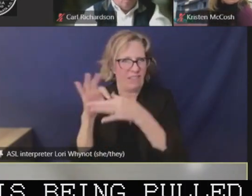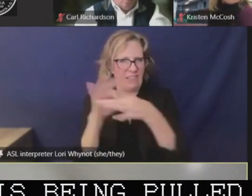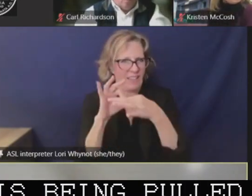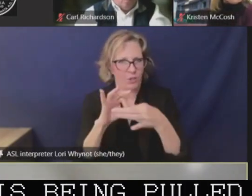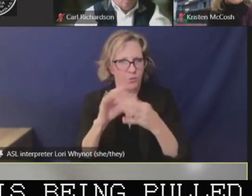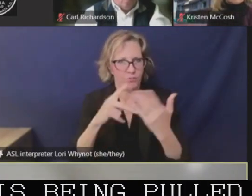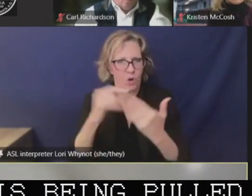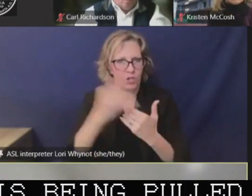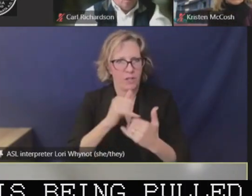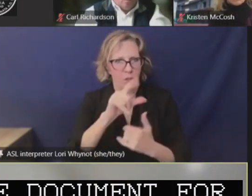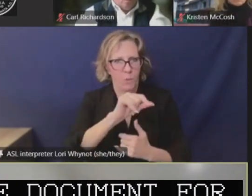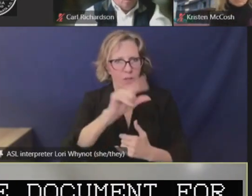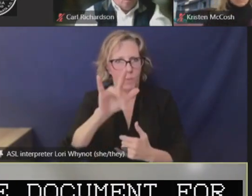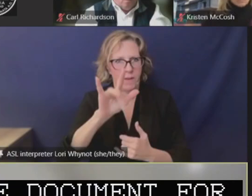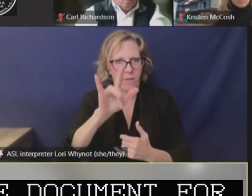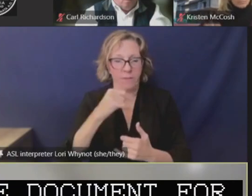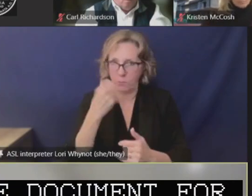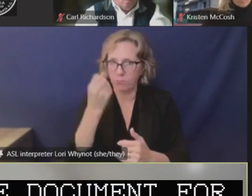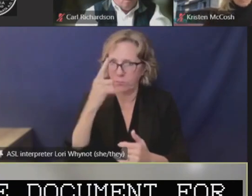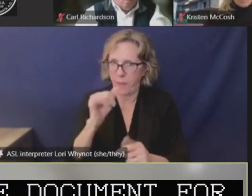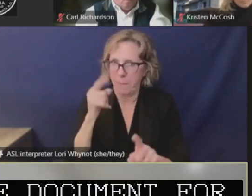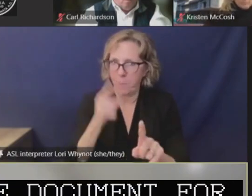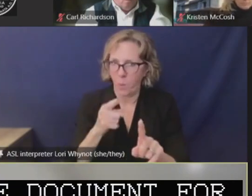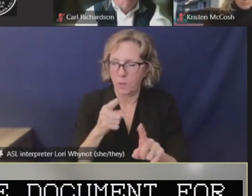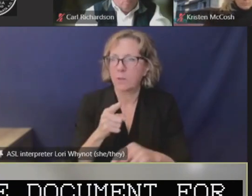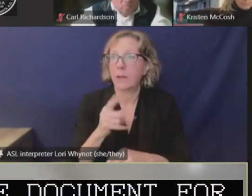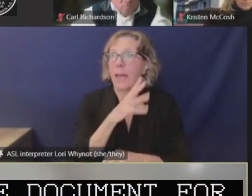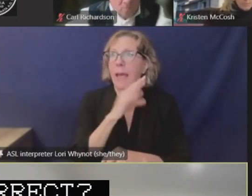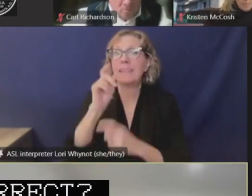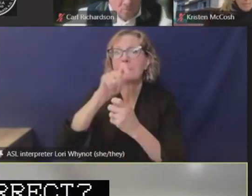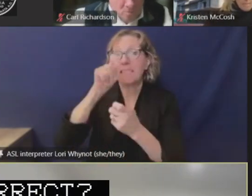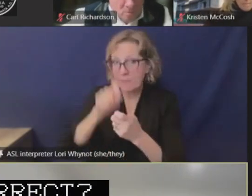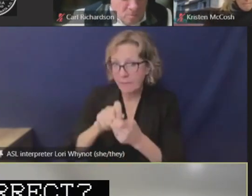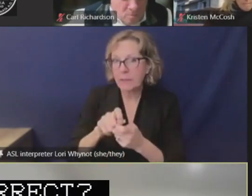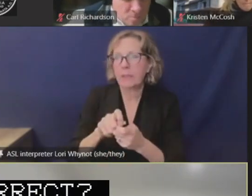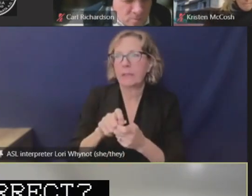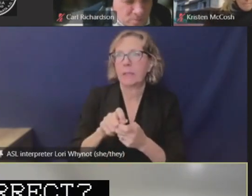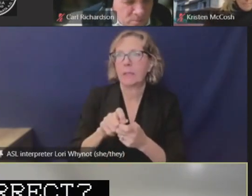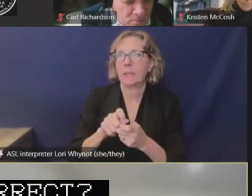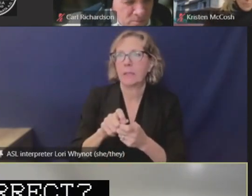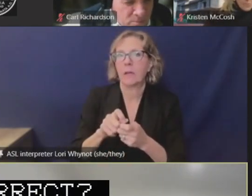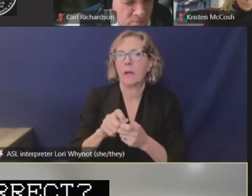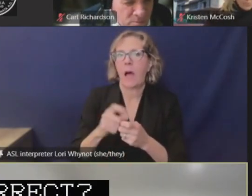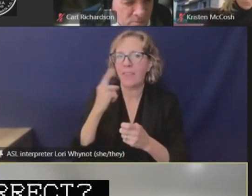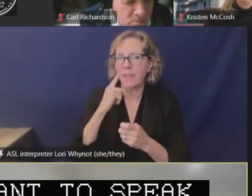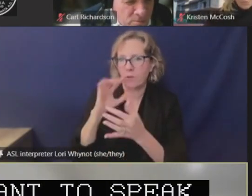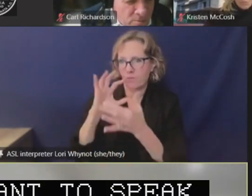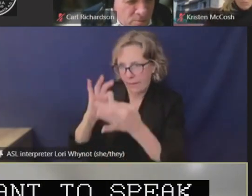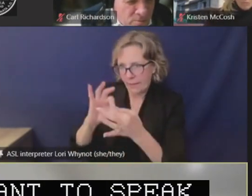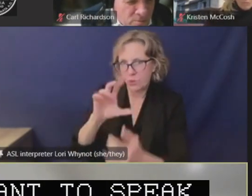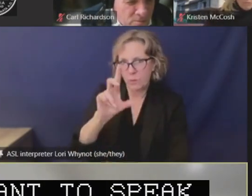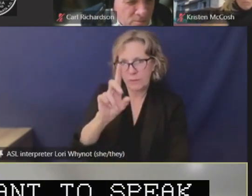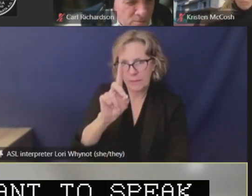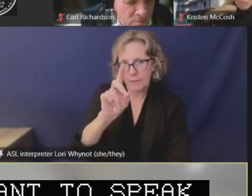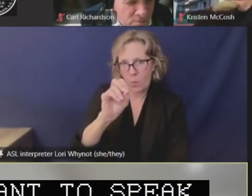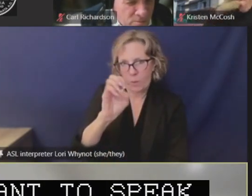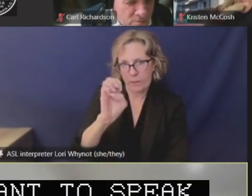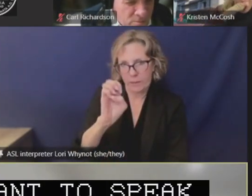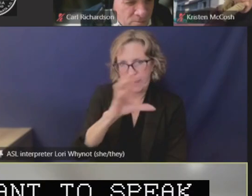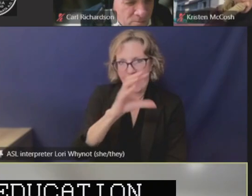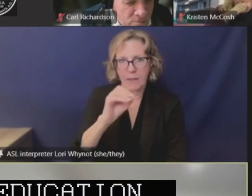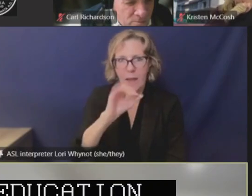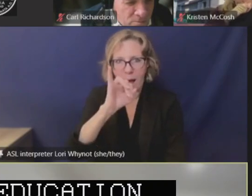And specifically, I want to speak specifically to education, Department of Education, IDEA. I